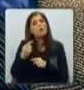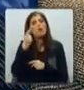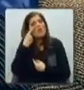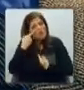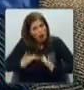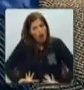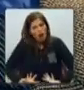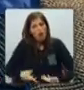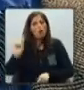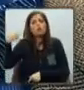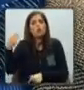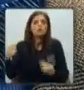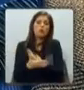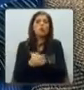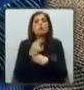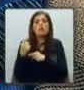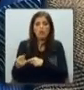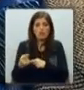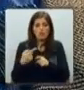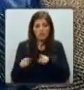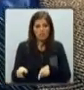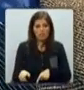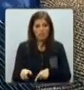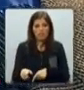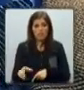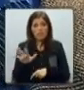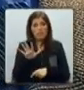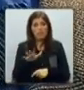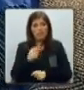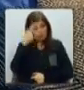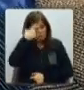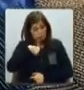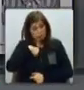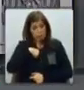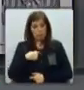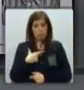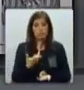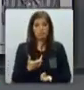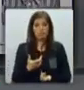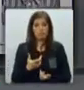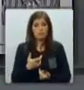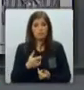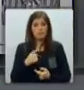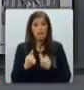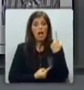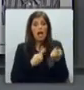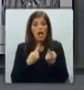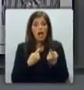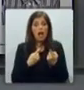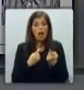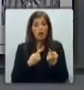survive and the others not? In my case, personally, it was this